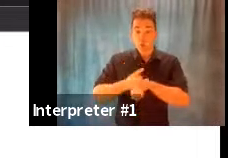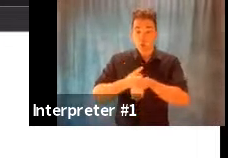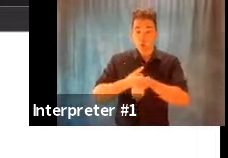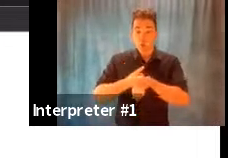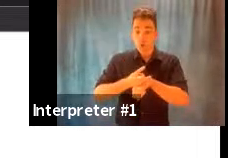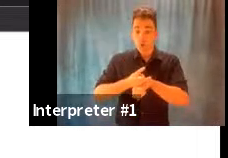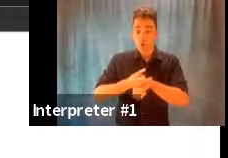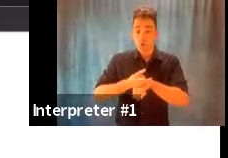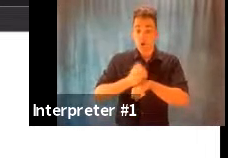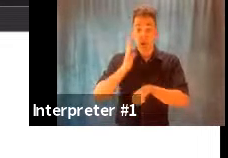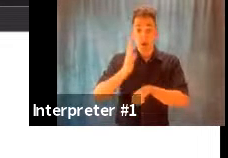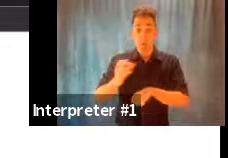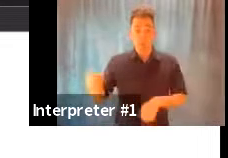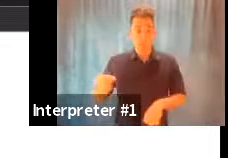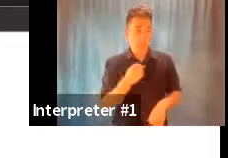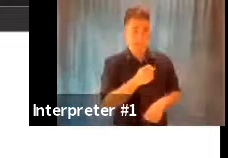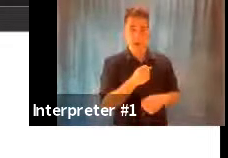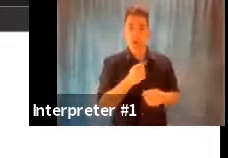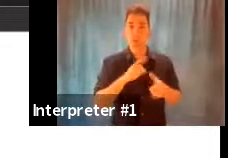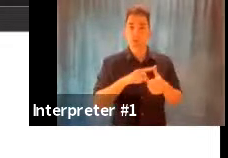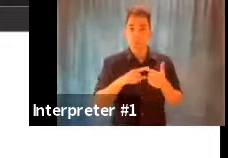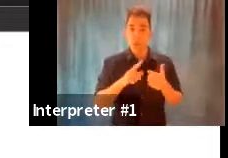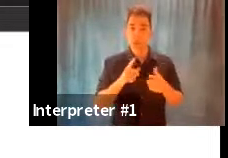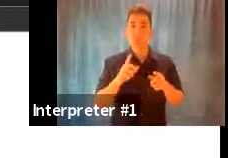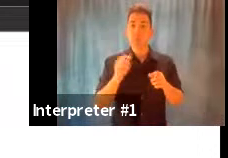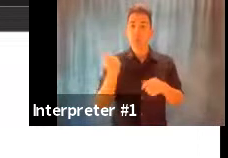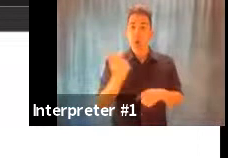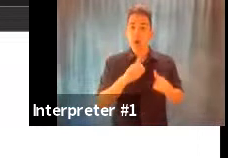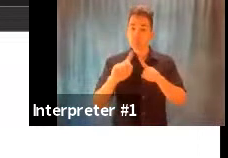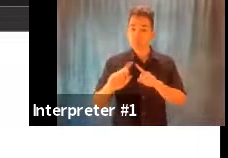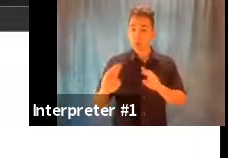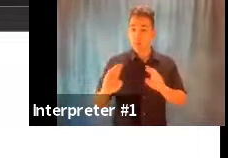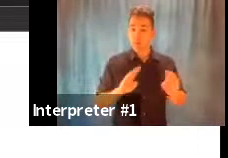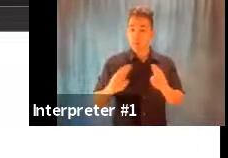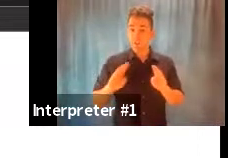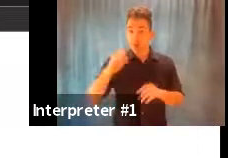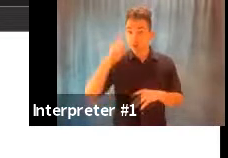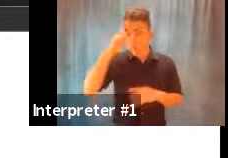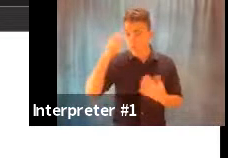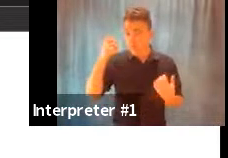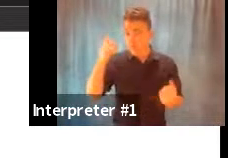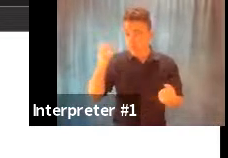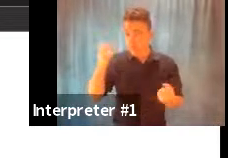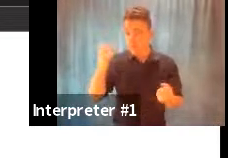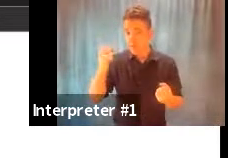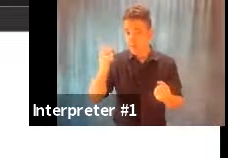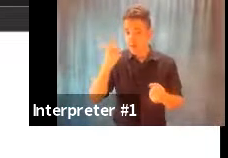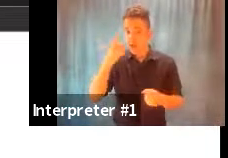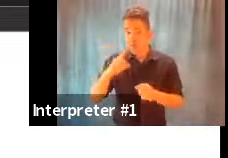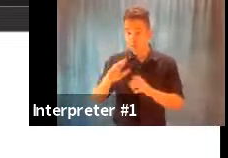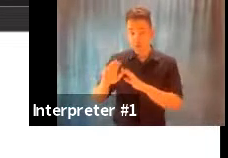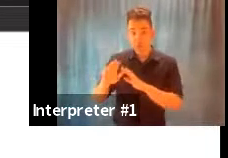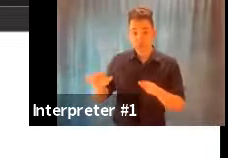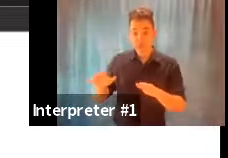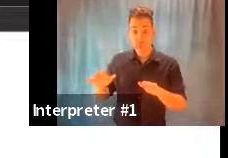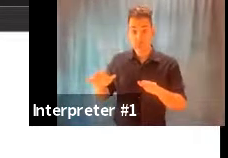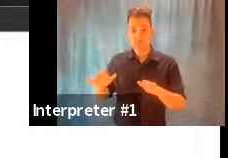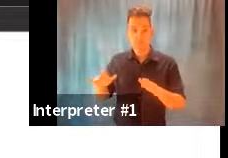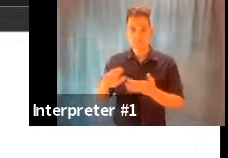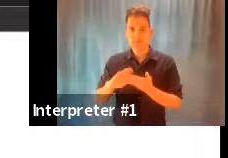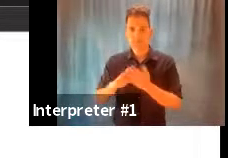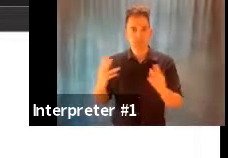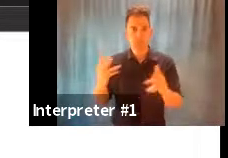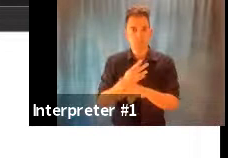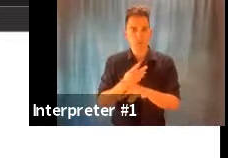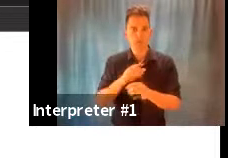ongoing behavioral and mental health needs of young people that we've only seen get worse throughout the pandemic. We want to make